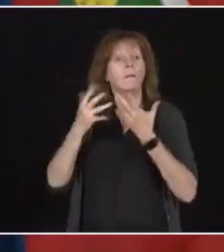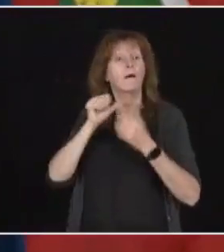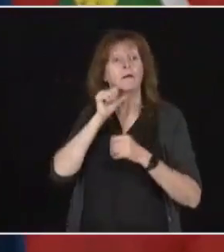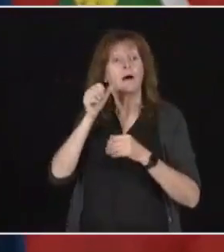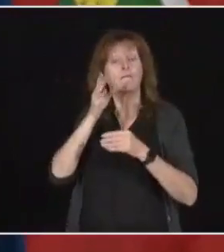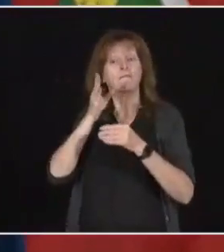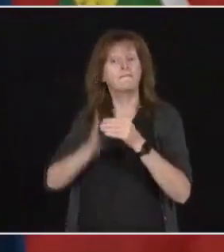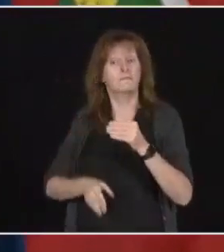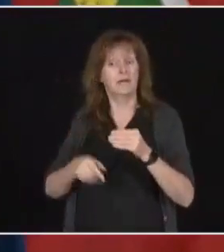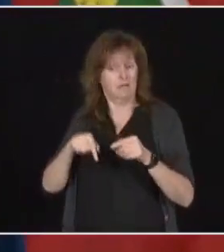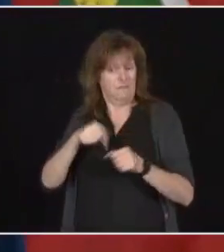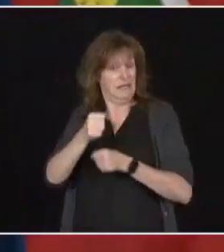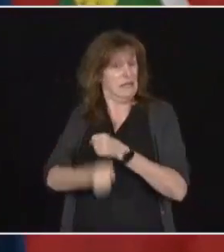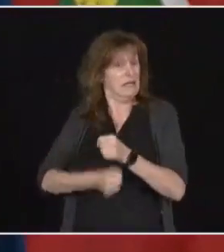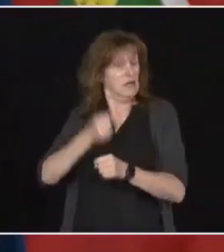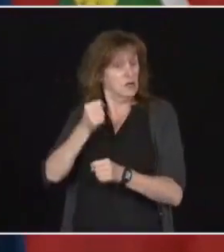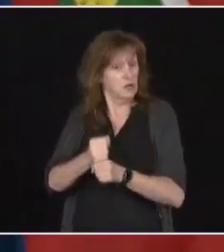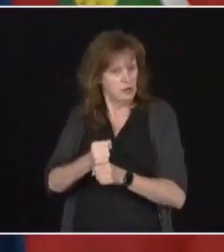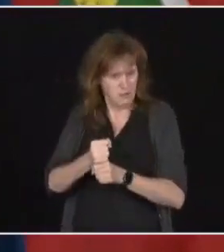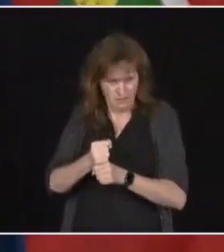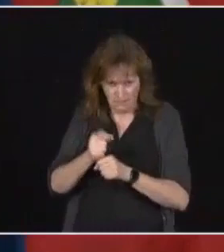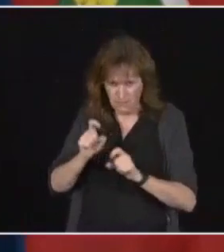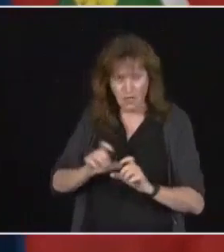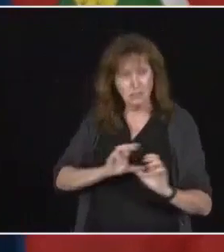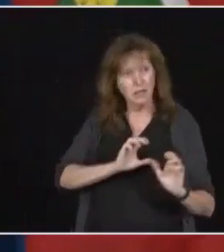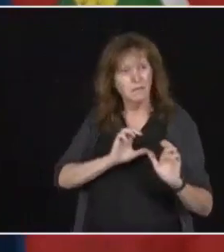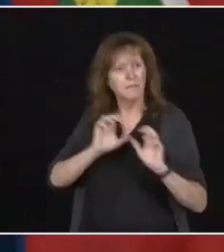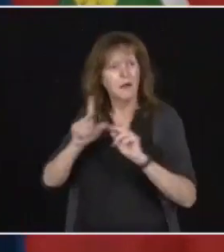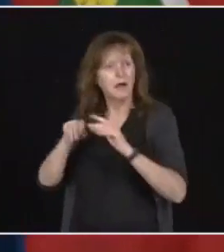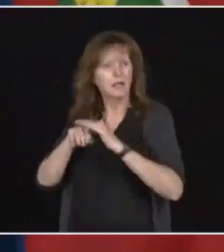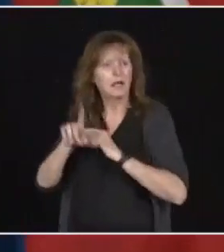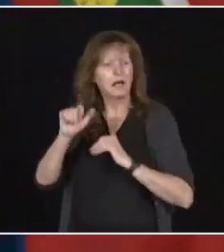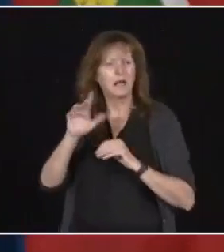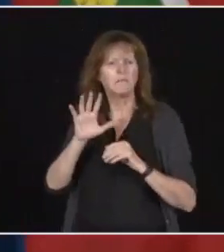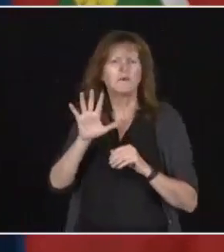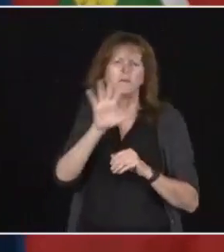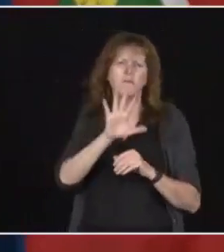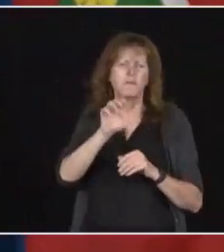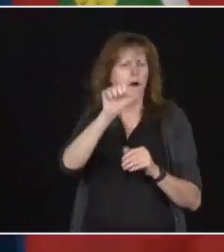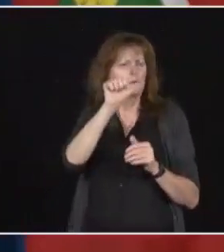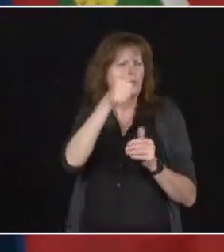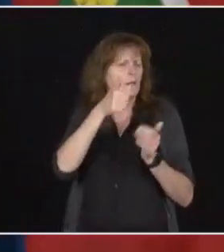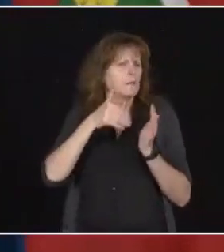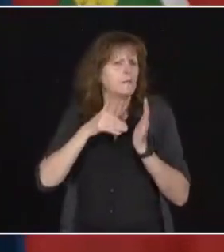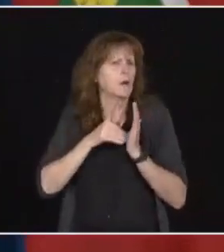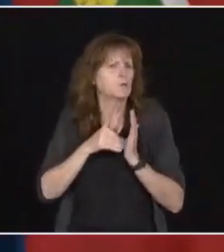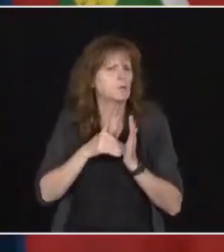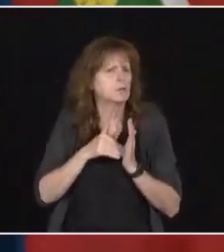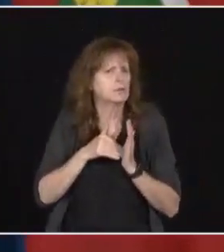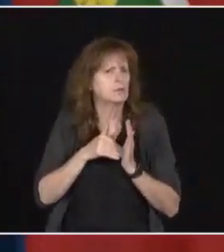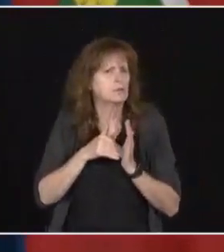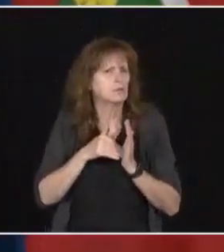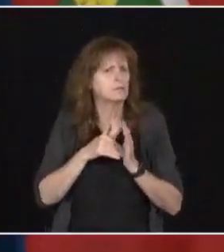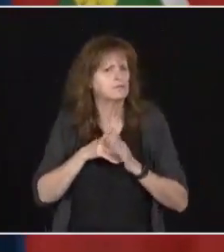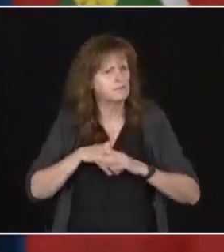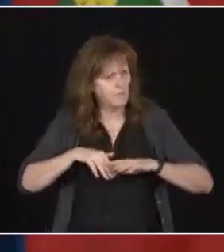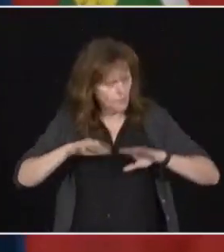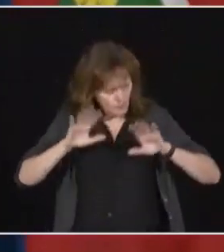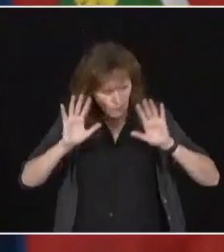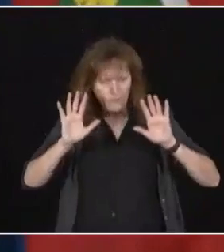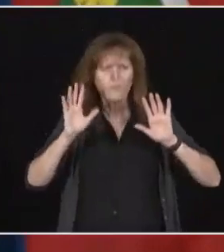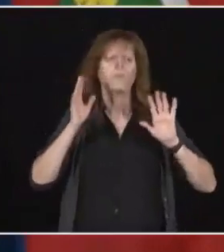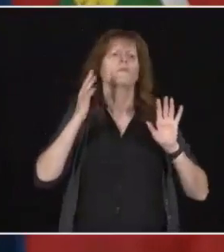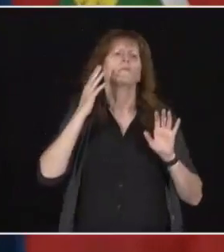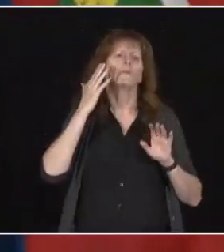will now be able to complete their year of study is a number of approximately 10,000. We know the movement that post-secondary education is moving